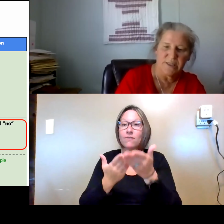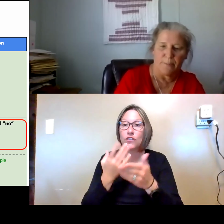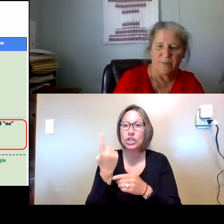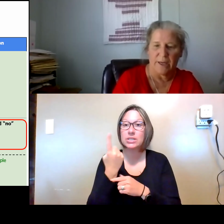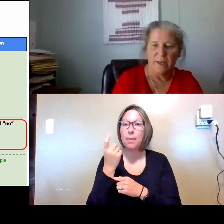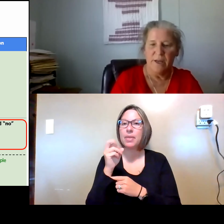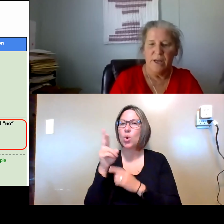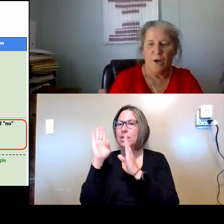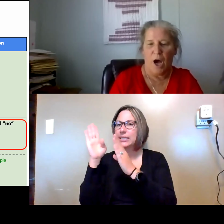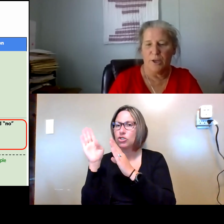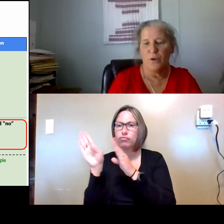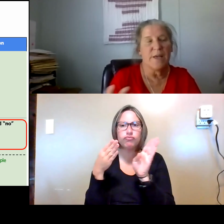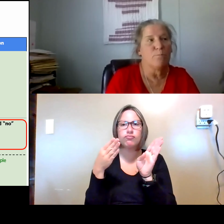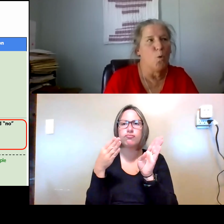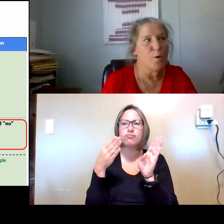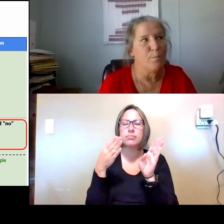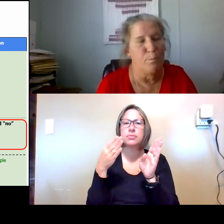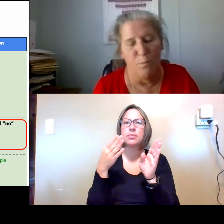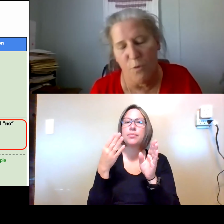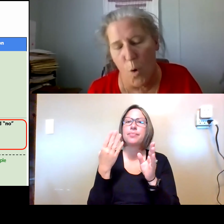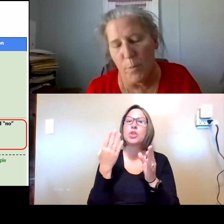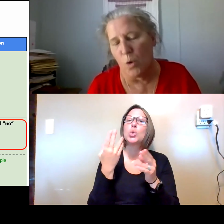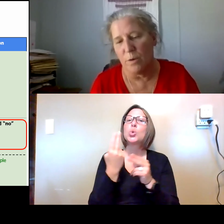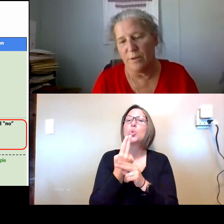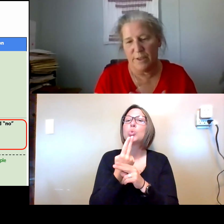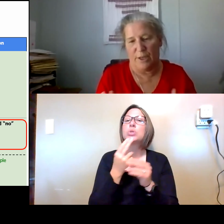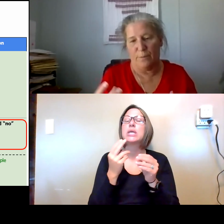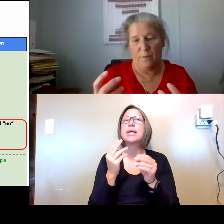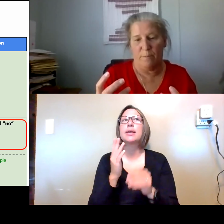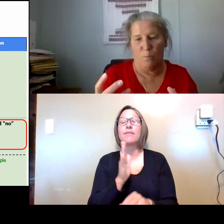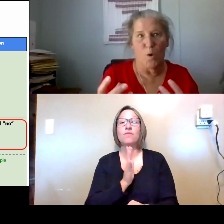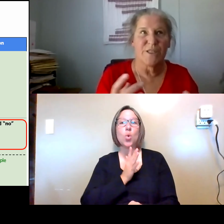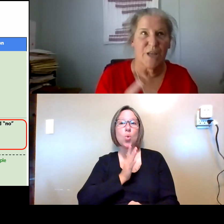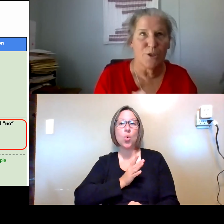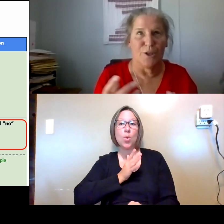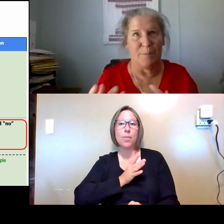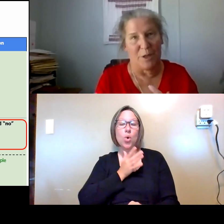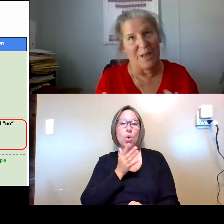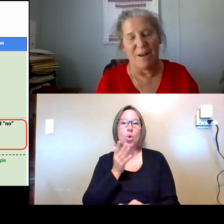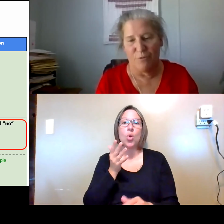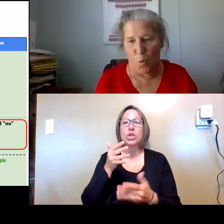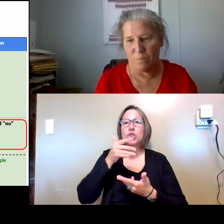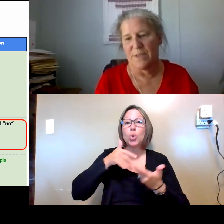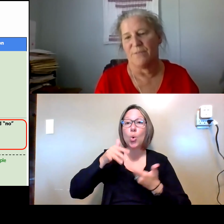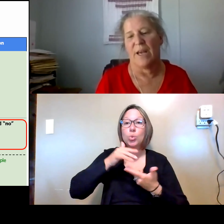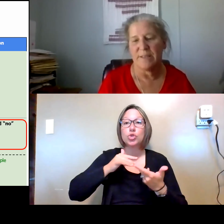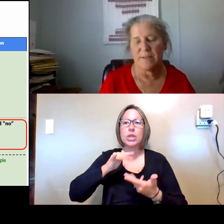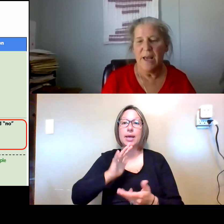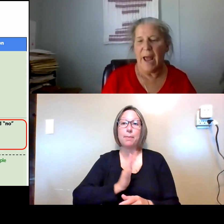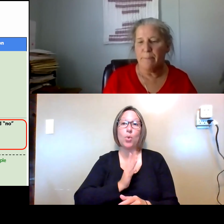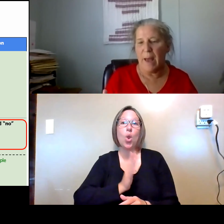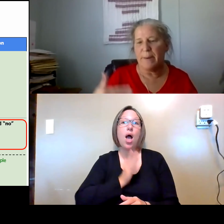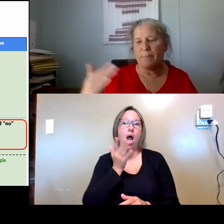attention to something, using more formal, more socially polite forms of